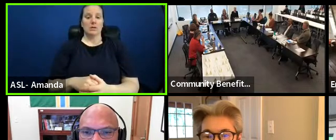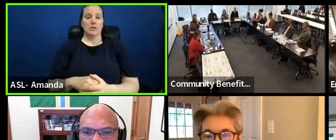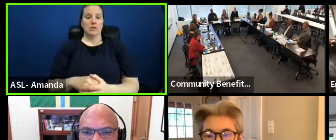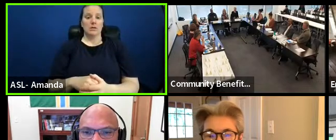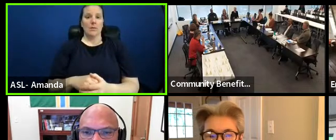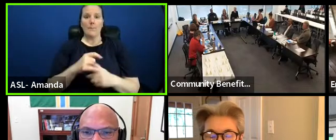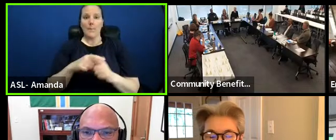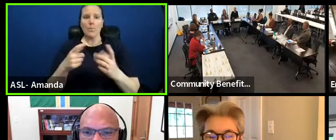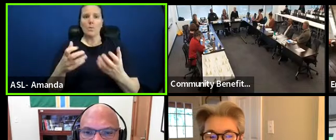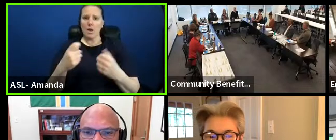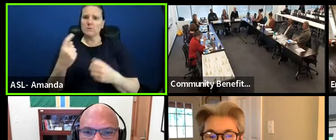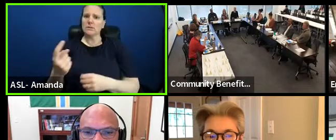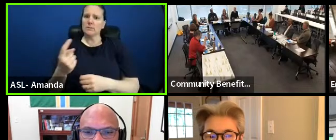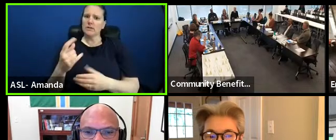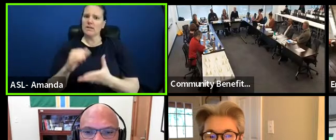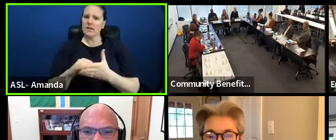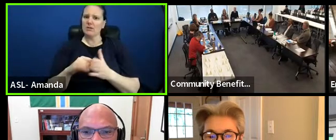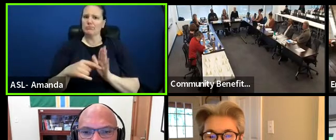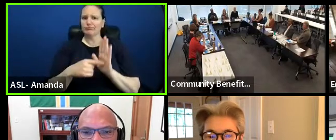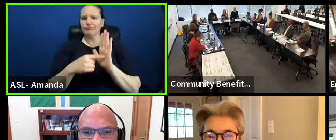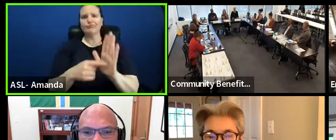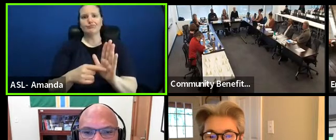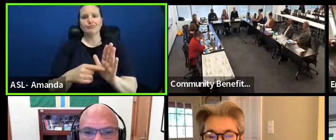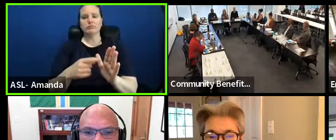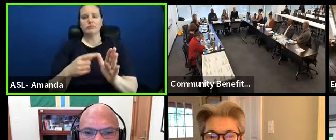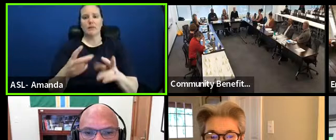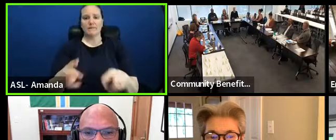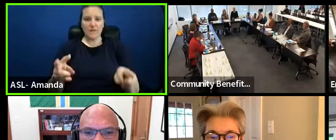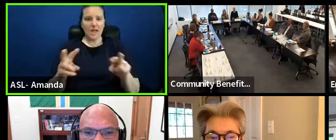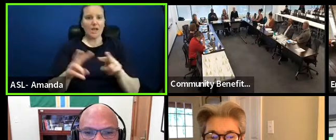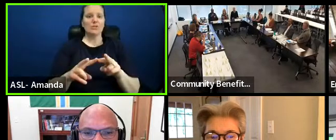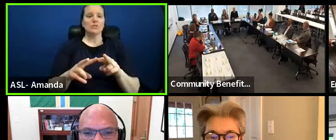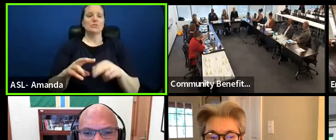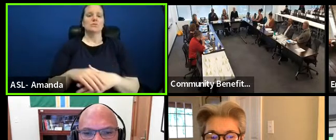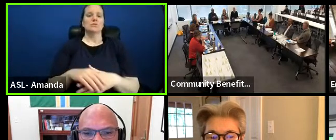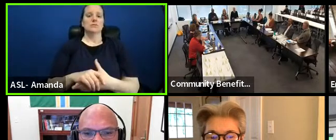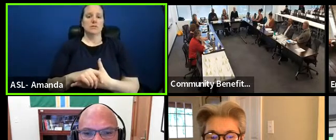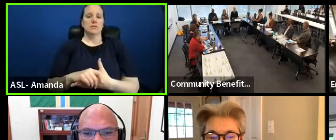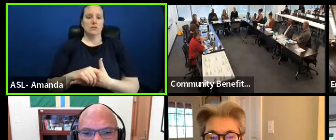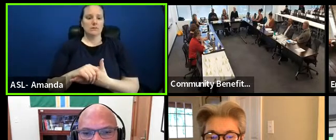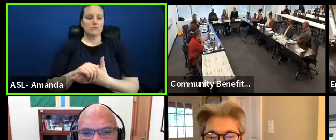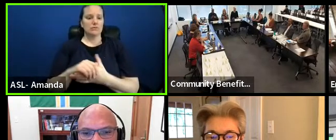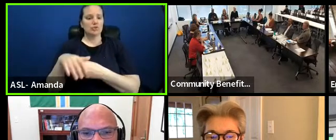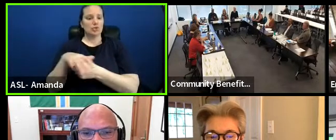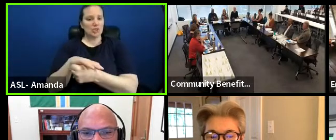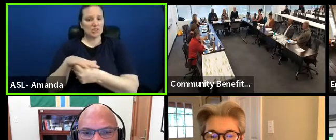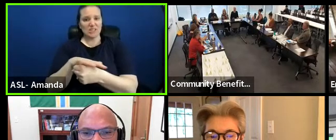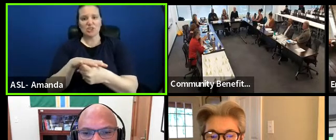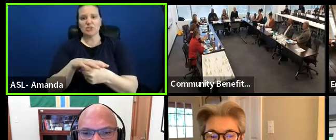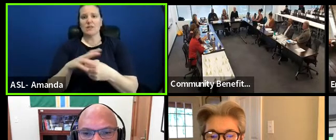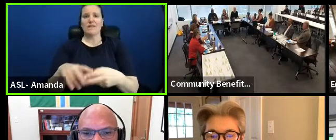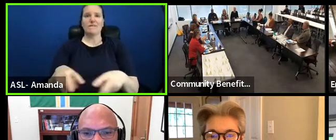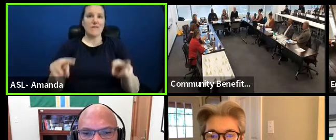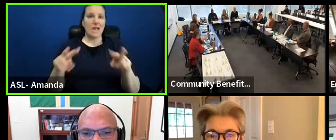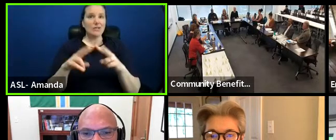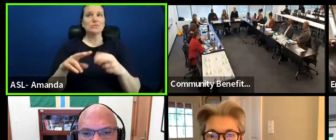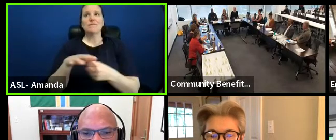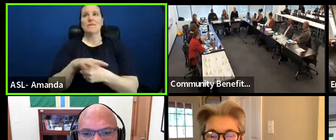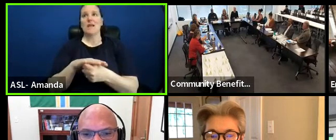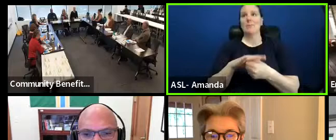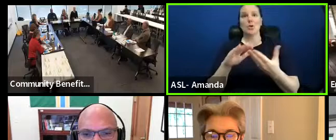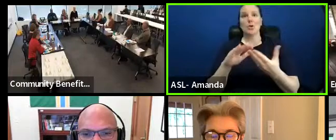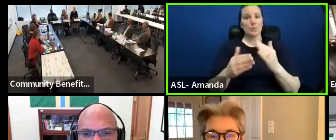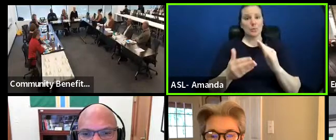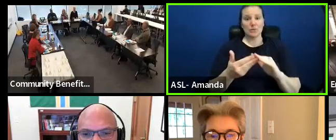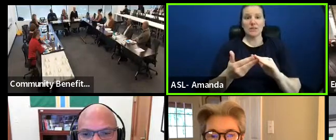something that's reflective of the values of the jurisdictions, the values of the neighborhood